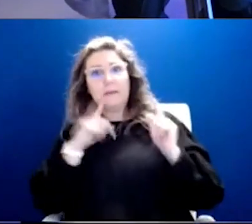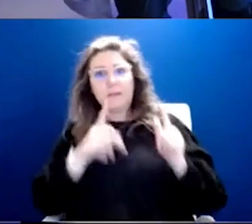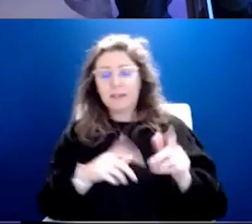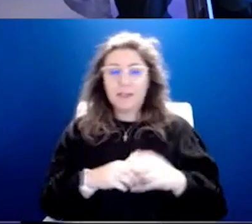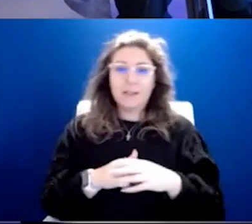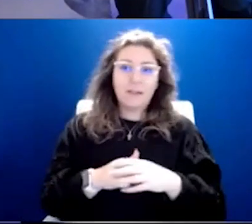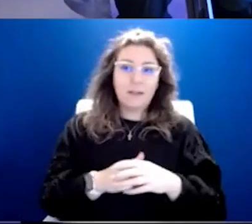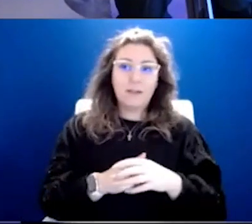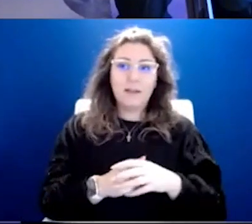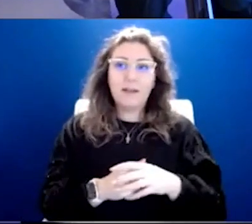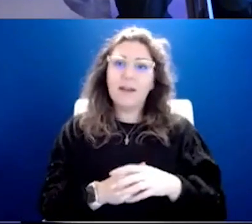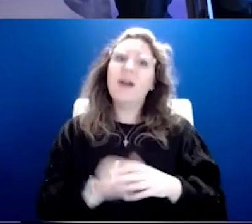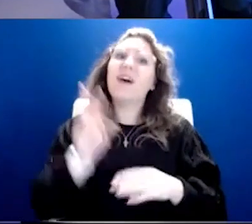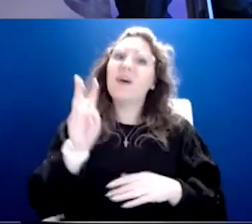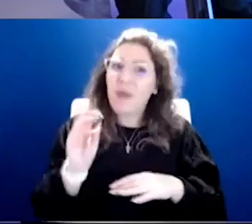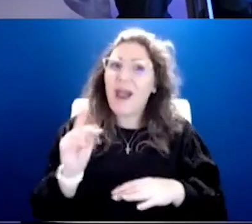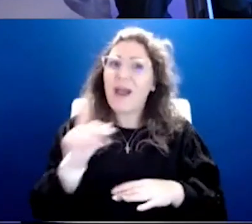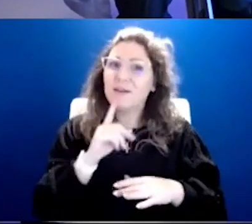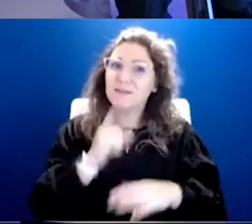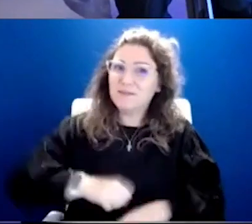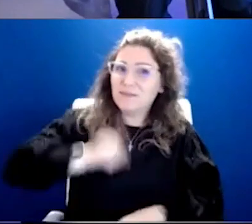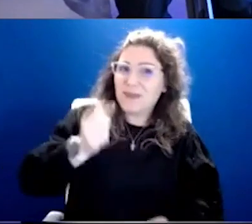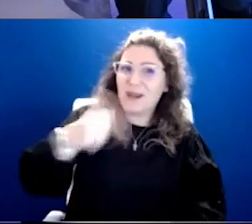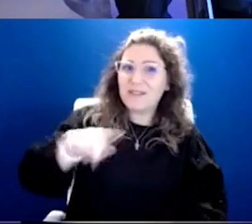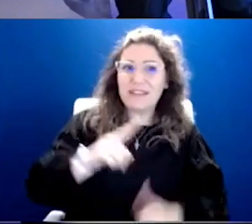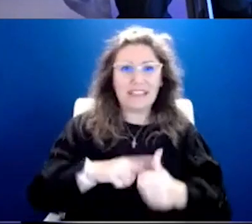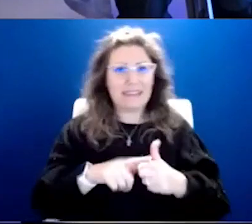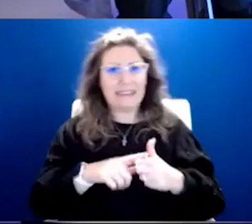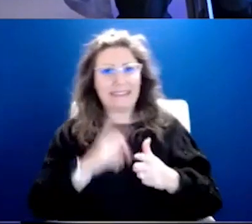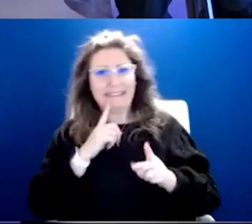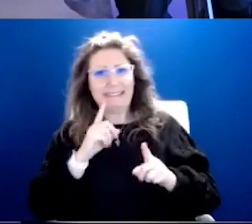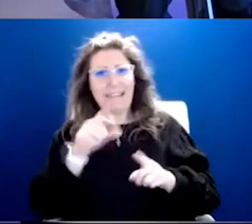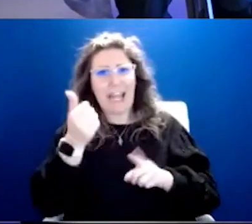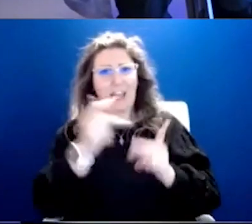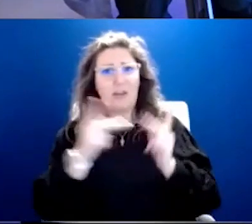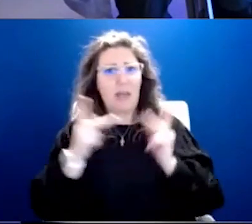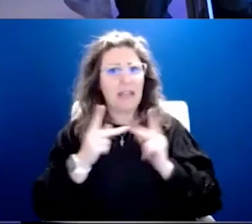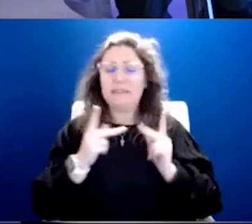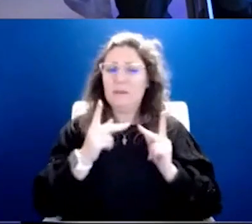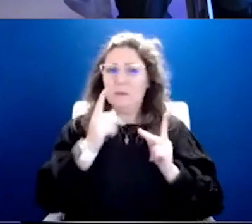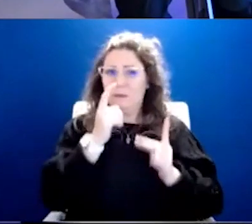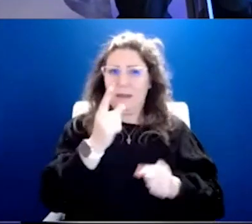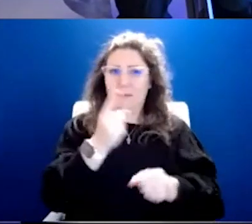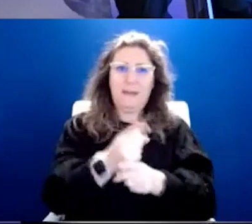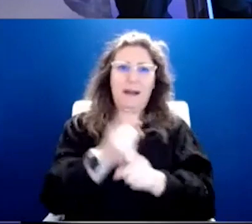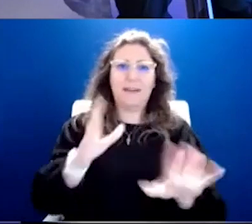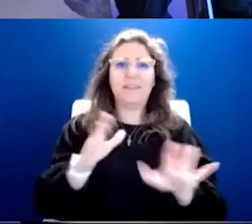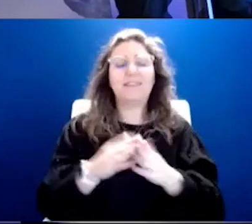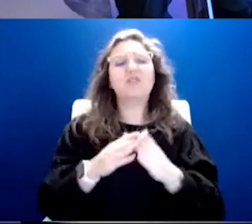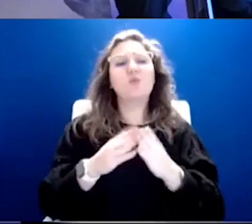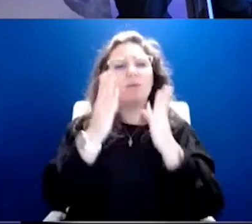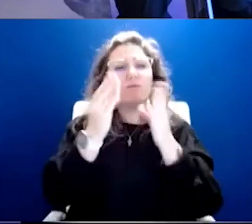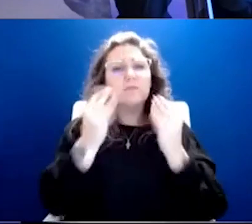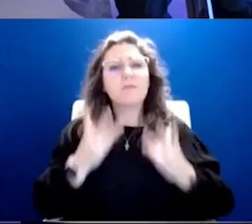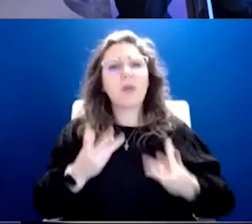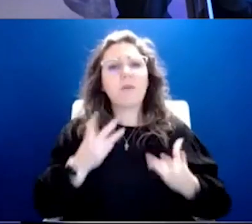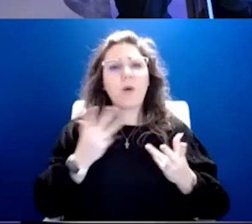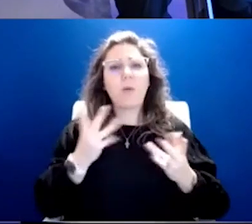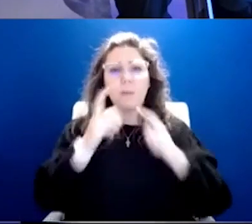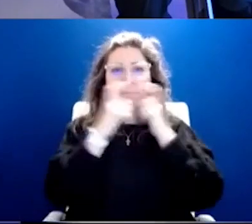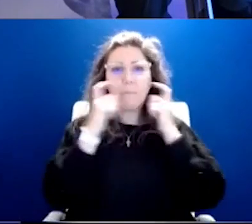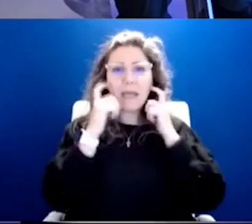like, wow, really proud of you folks. And then I'm like, oh, yeah, you're not doing it right. So tell me, just kind of paint the picture of what masking looks like in each